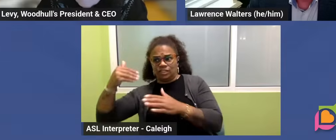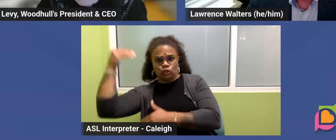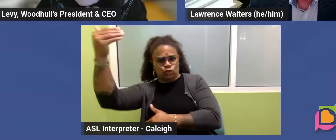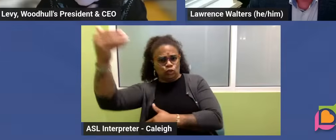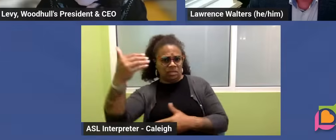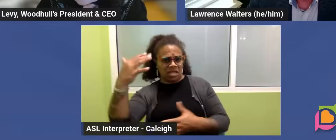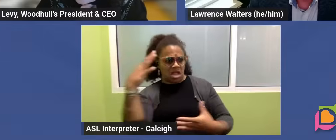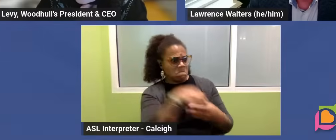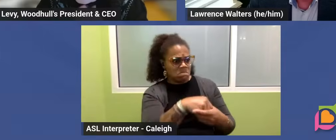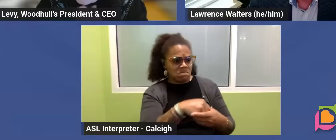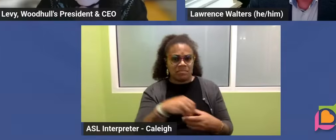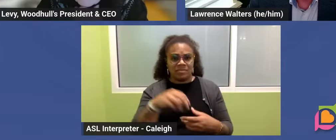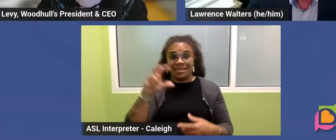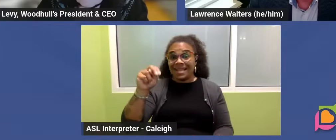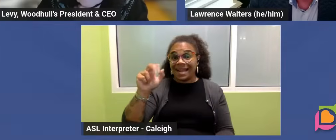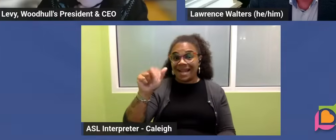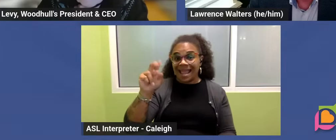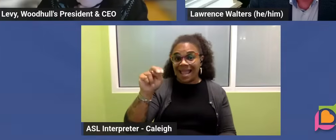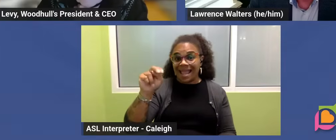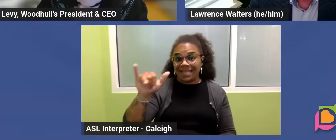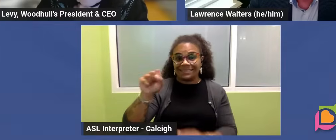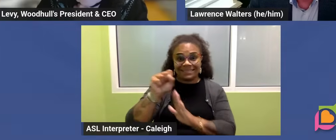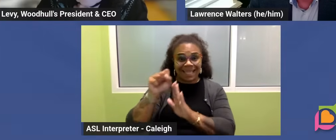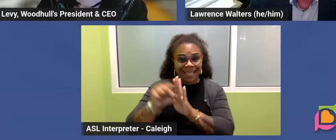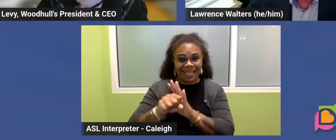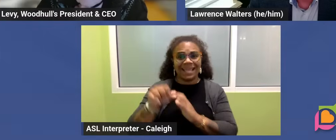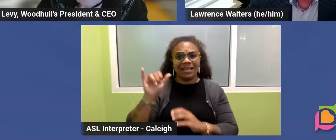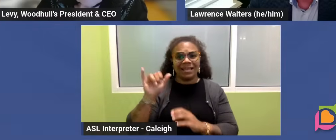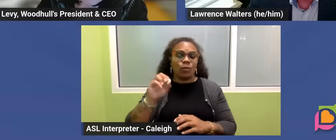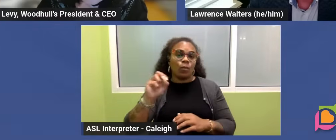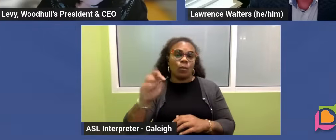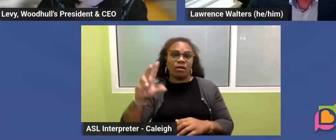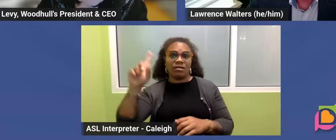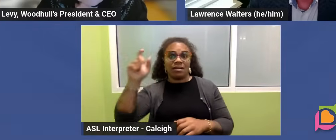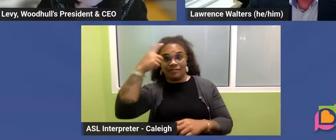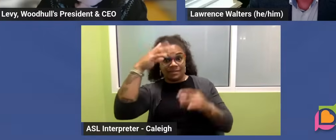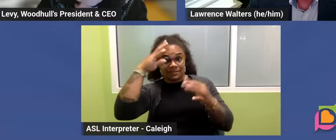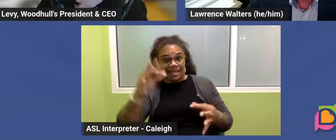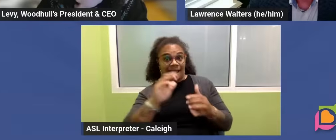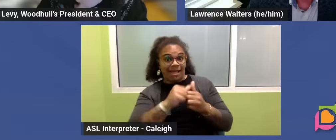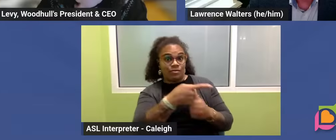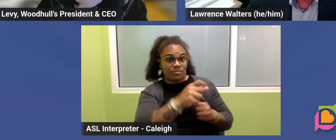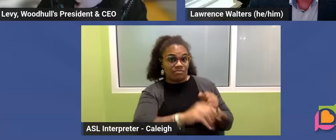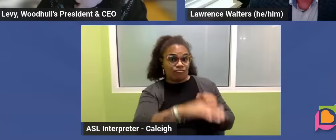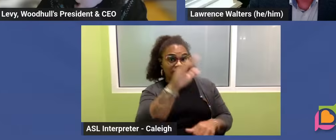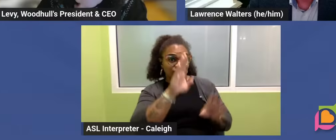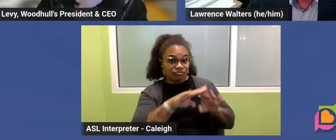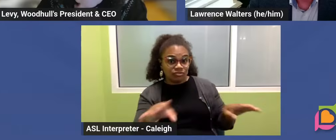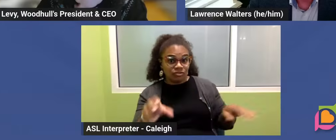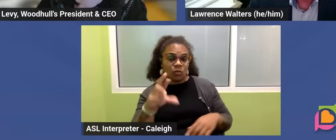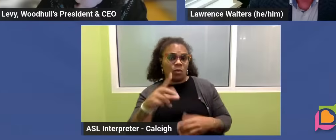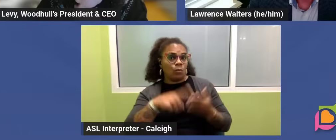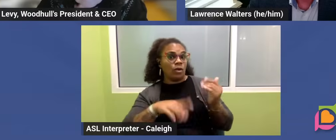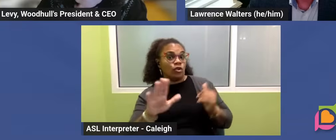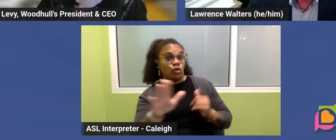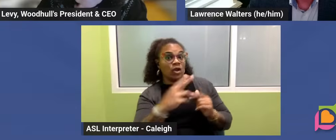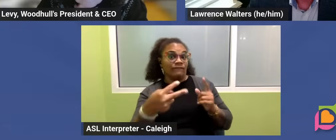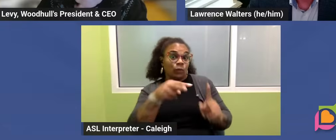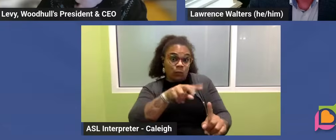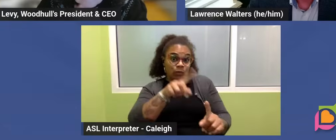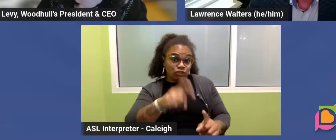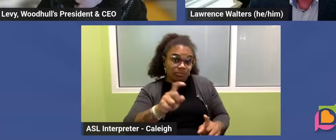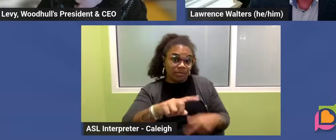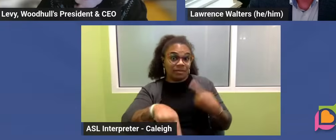state, and being told how to raise your children or what your views should be on adult content or human sexuality.